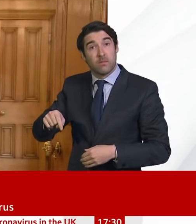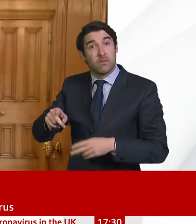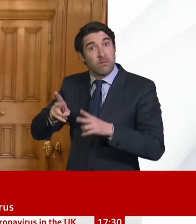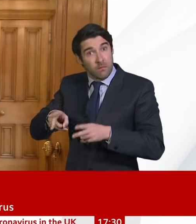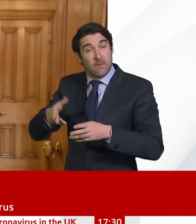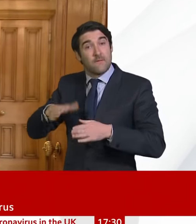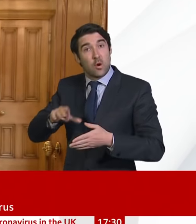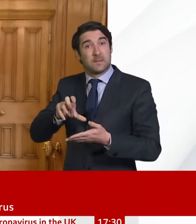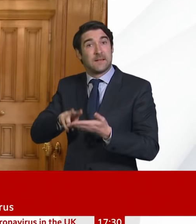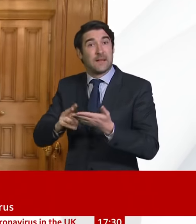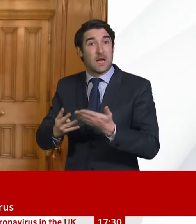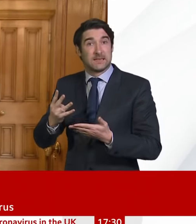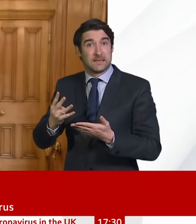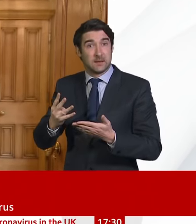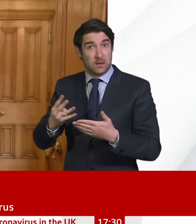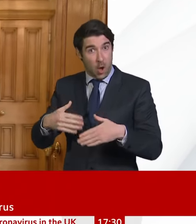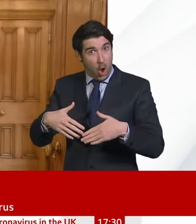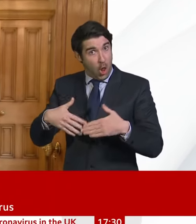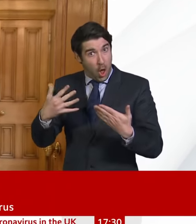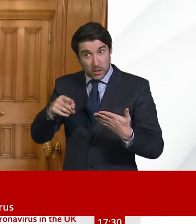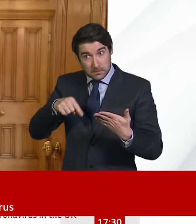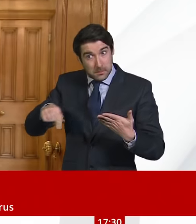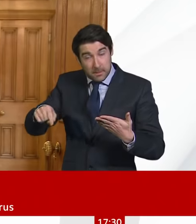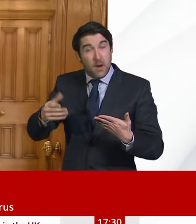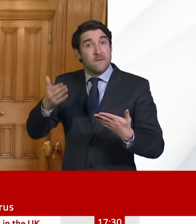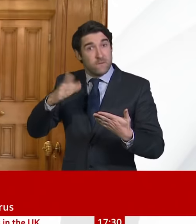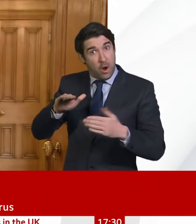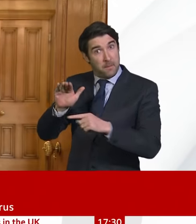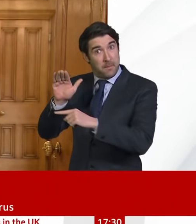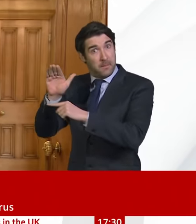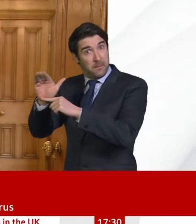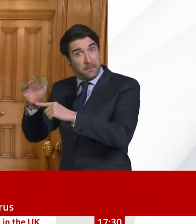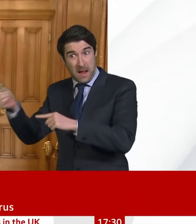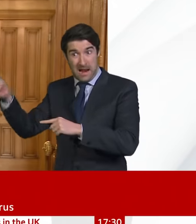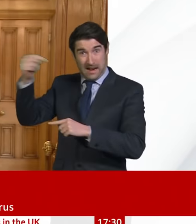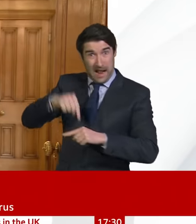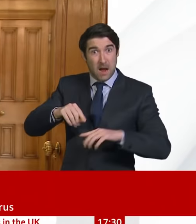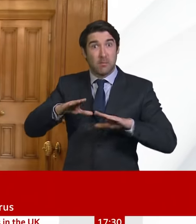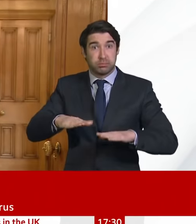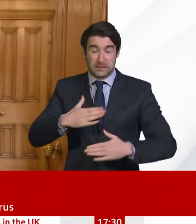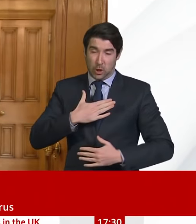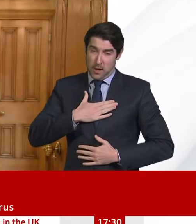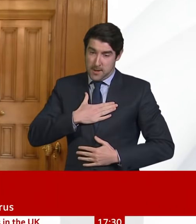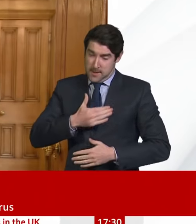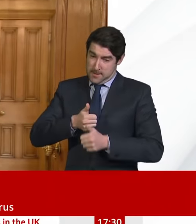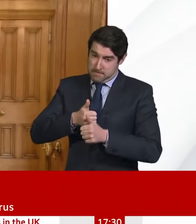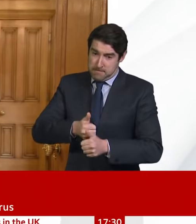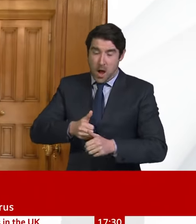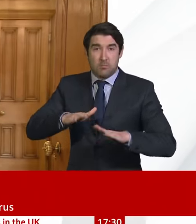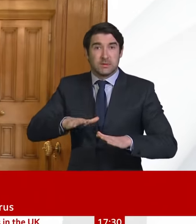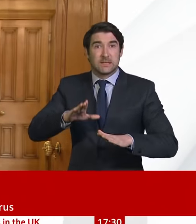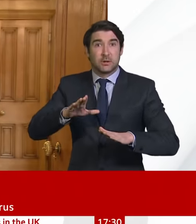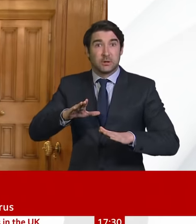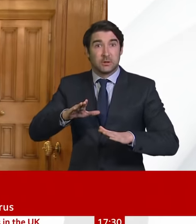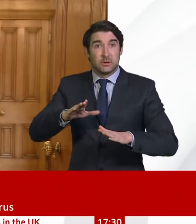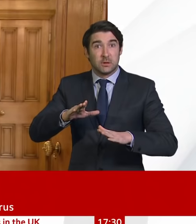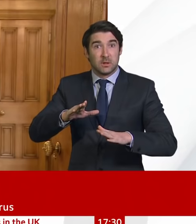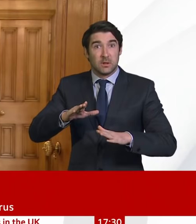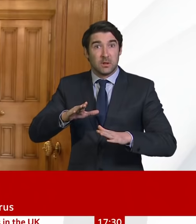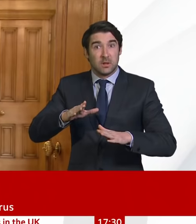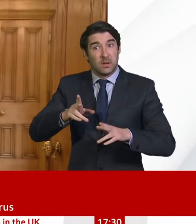did, and they've given their lives in sacrifice, and we salute them. And I tell you this, I come back